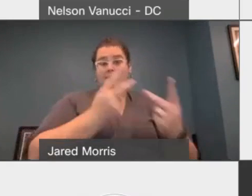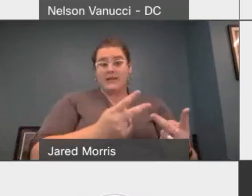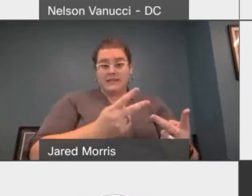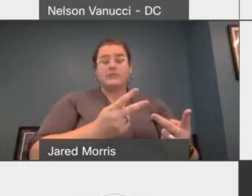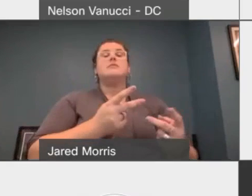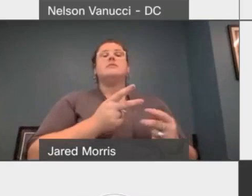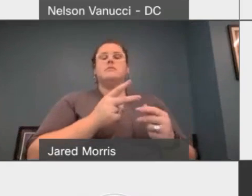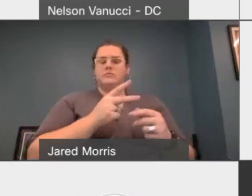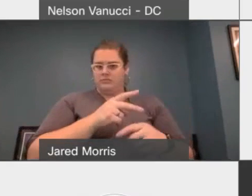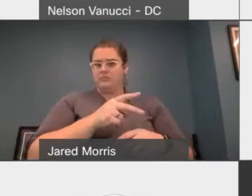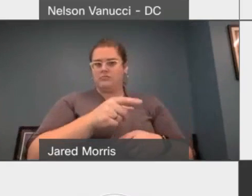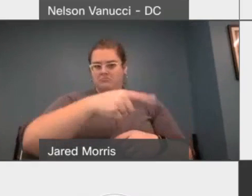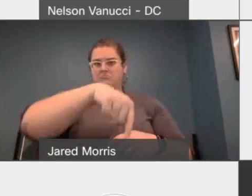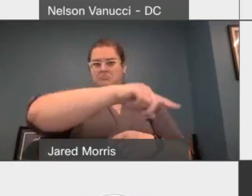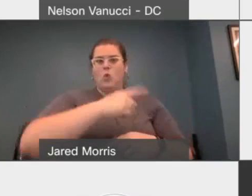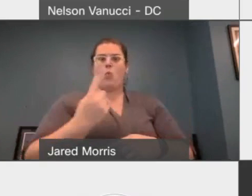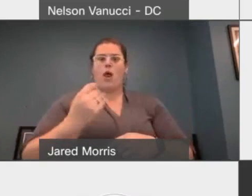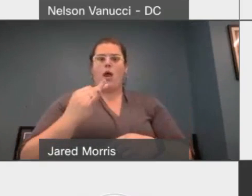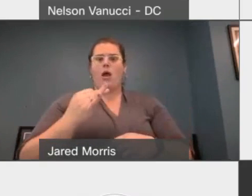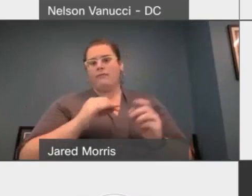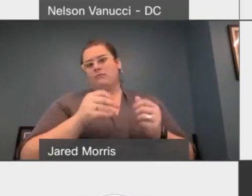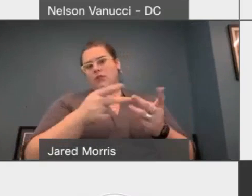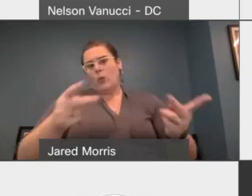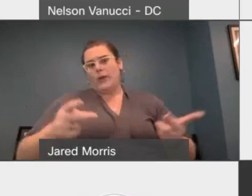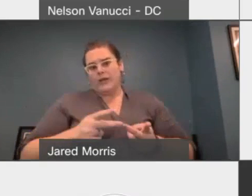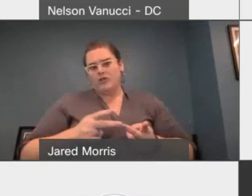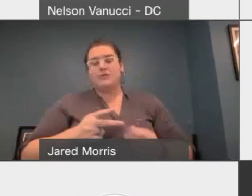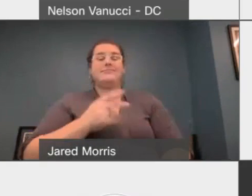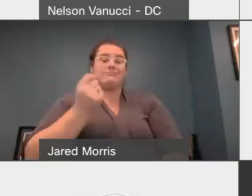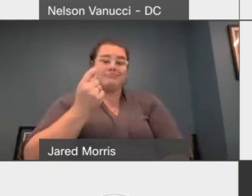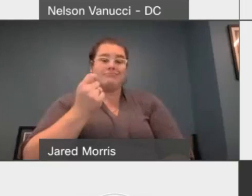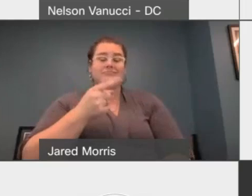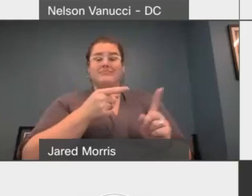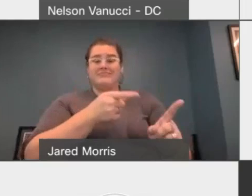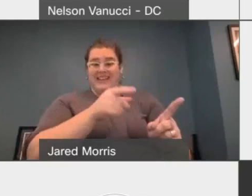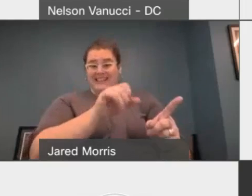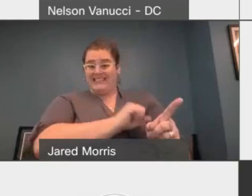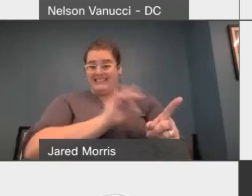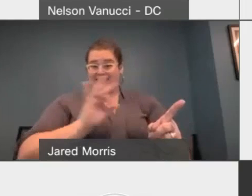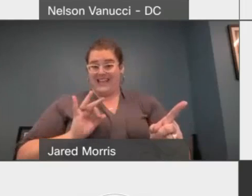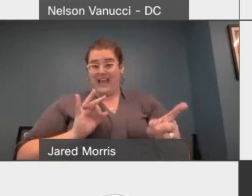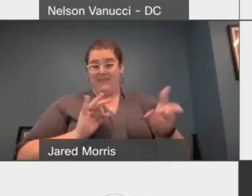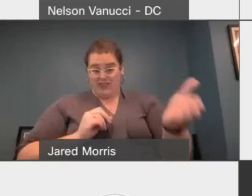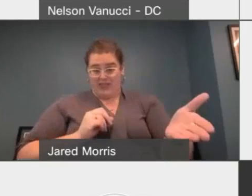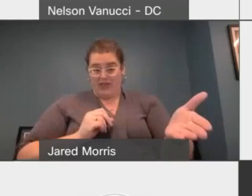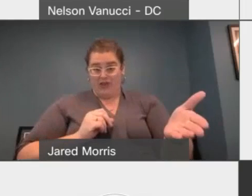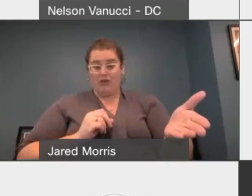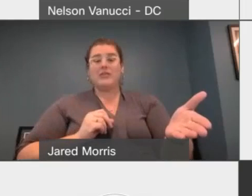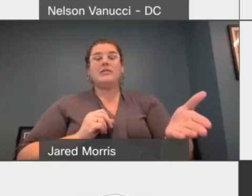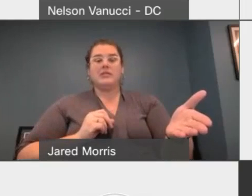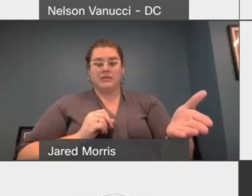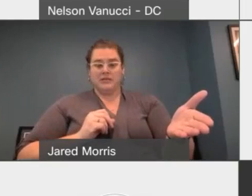of our provider locations. And the staff at the provider location was asking that our staff